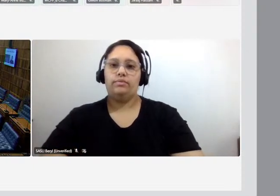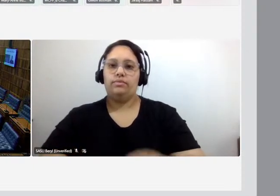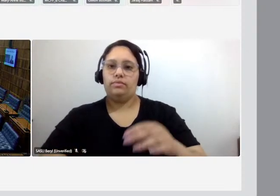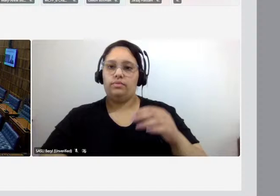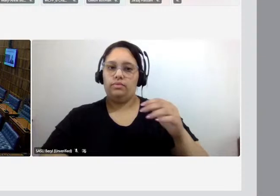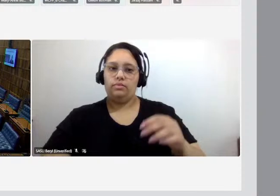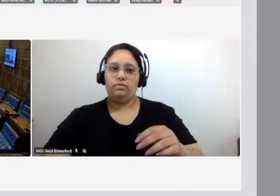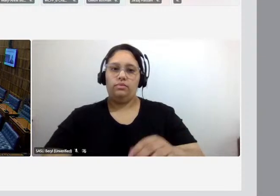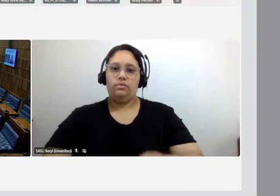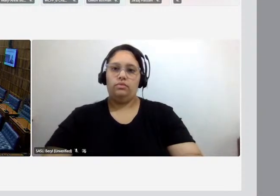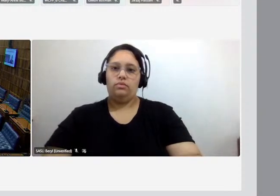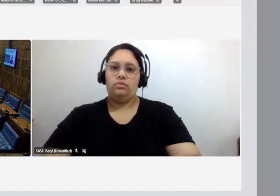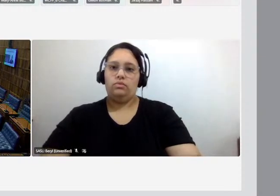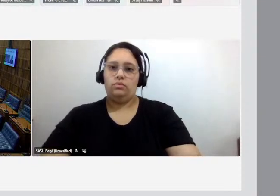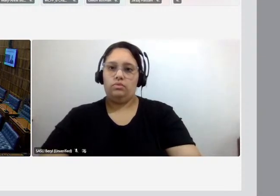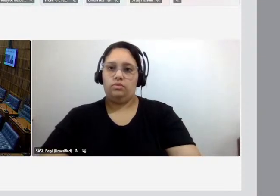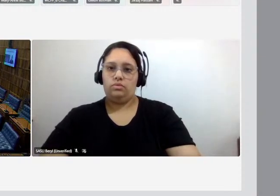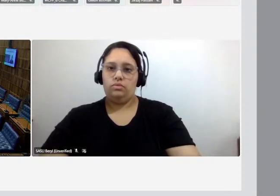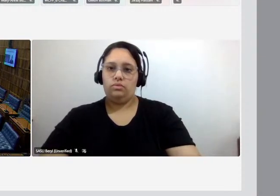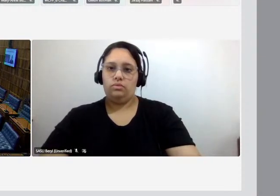Chairperson.